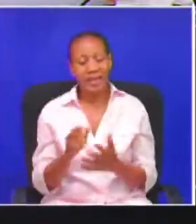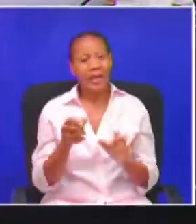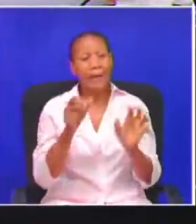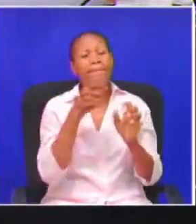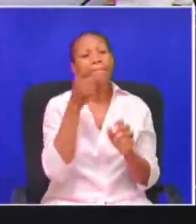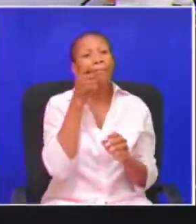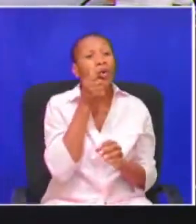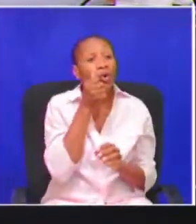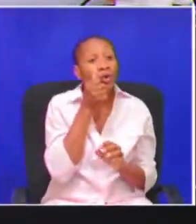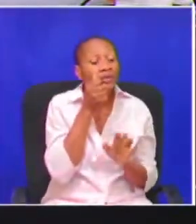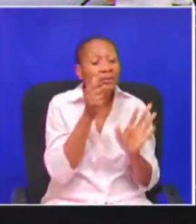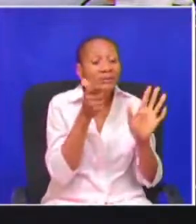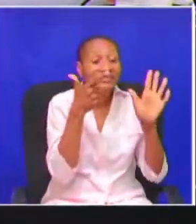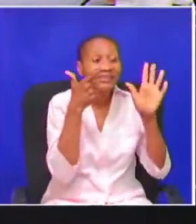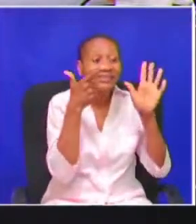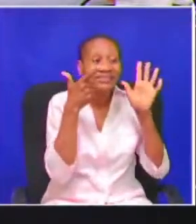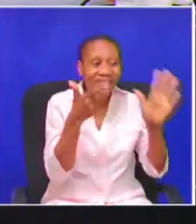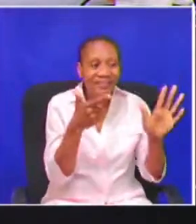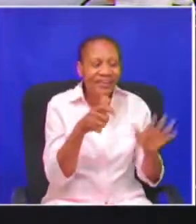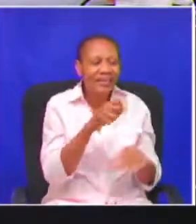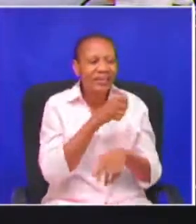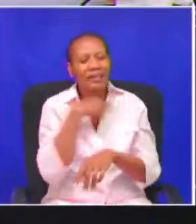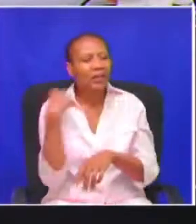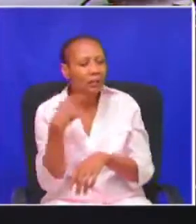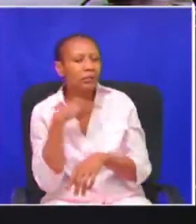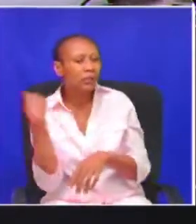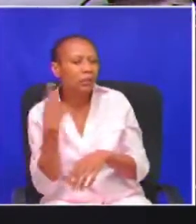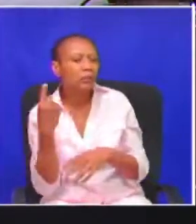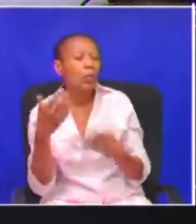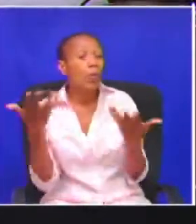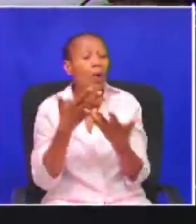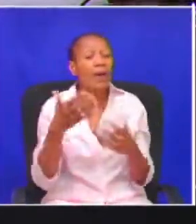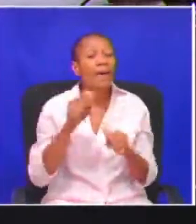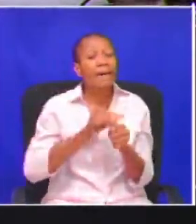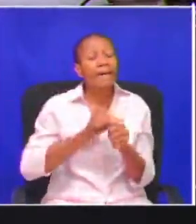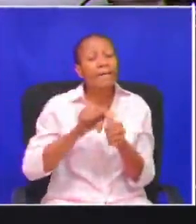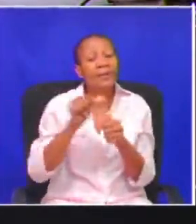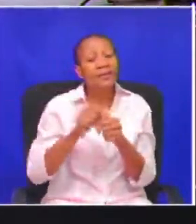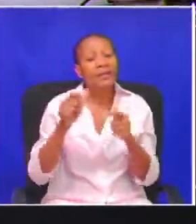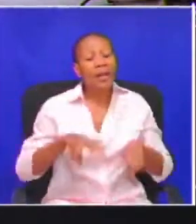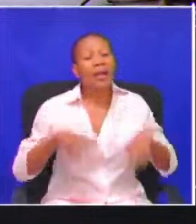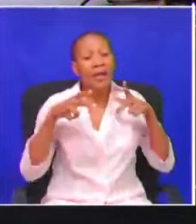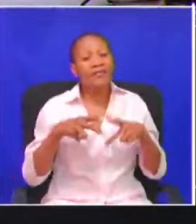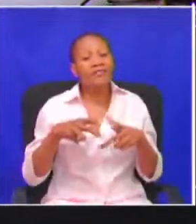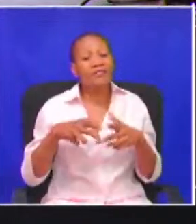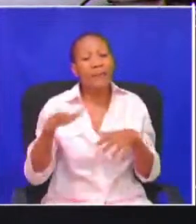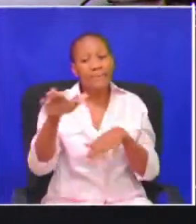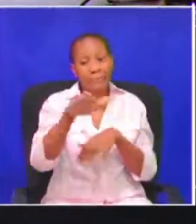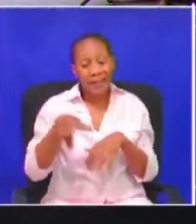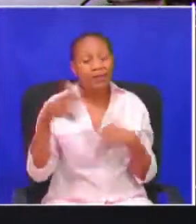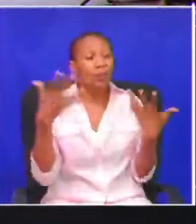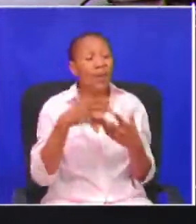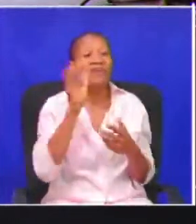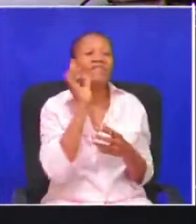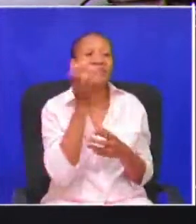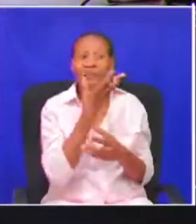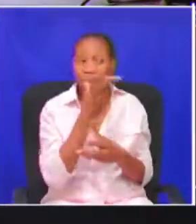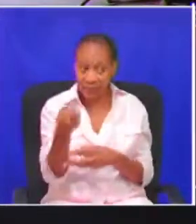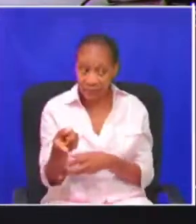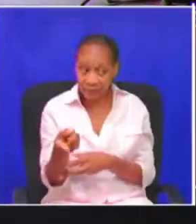men at the Better Life informal settlement in Philippi is one of the most